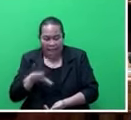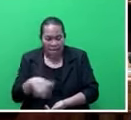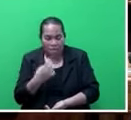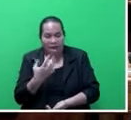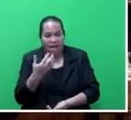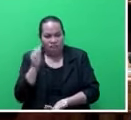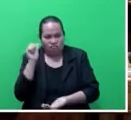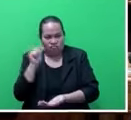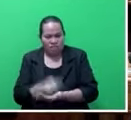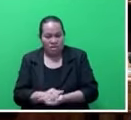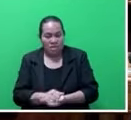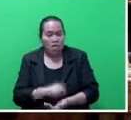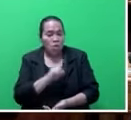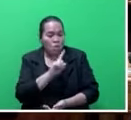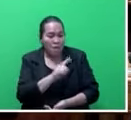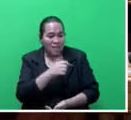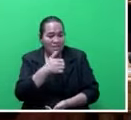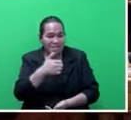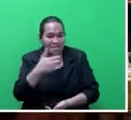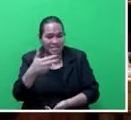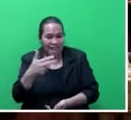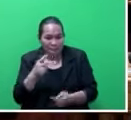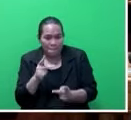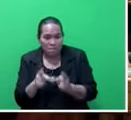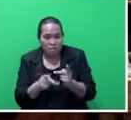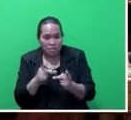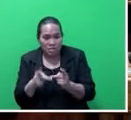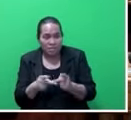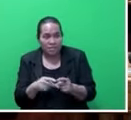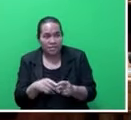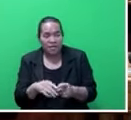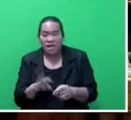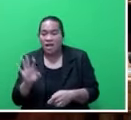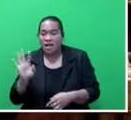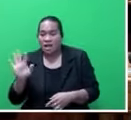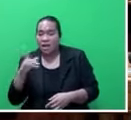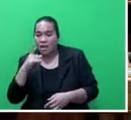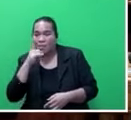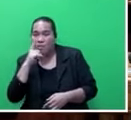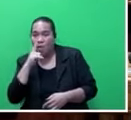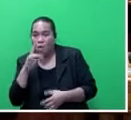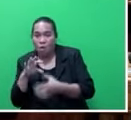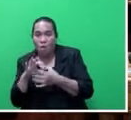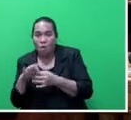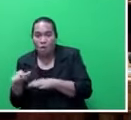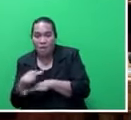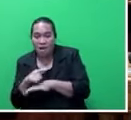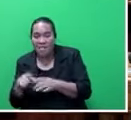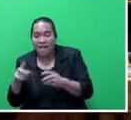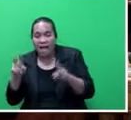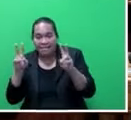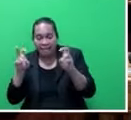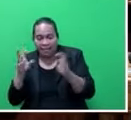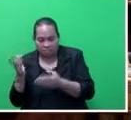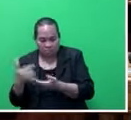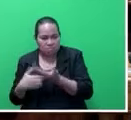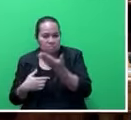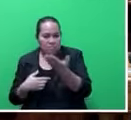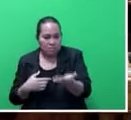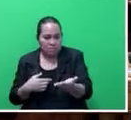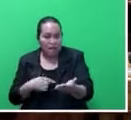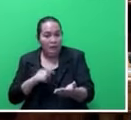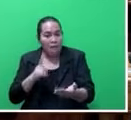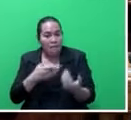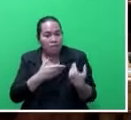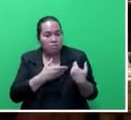In 169 proceedings, the tenant will produce his title. But then, the burden shifts to the person who's sitting